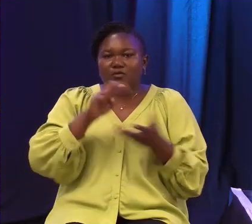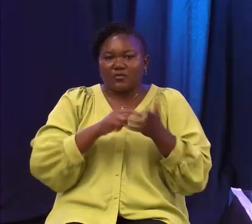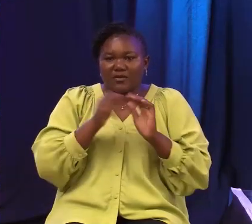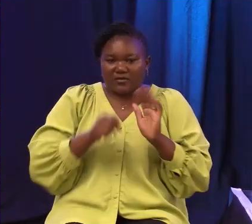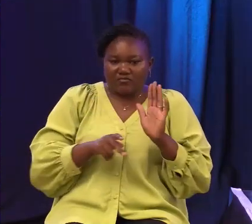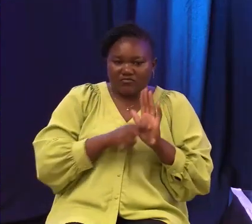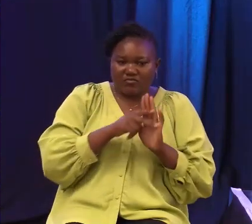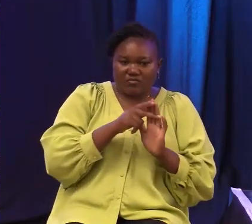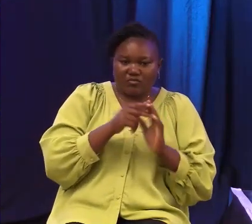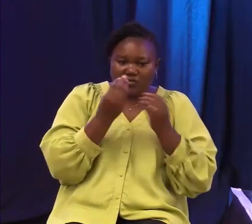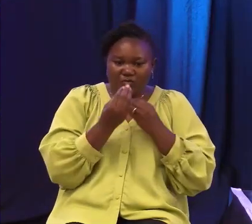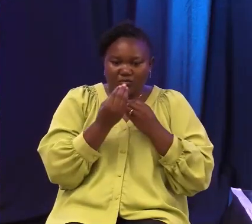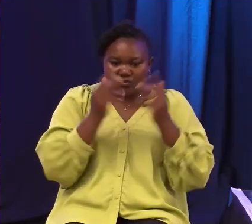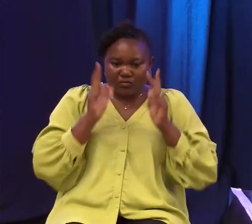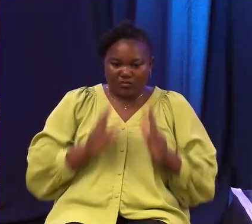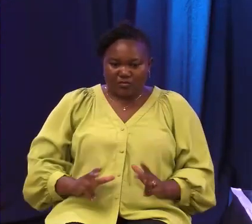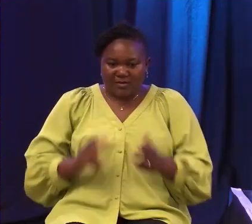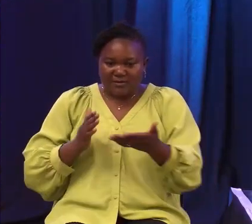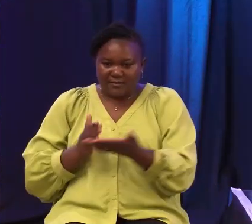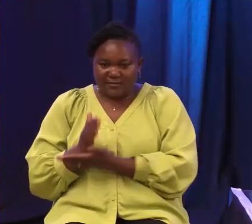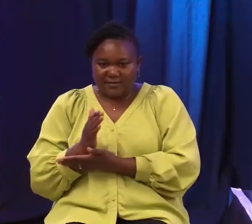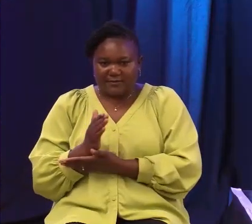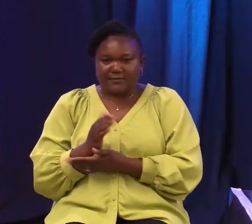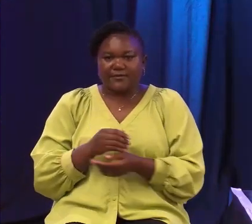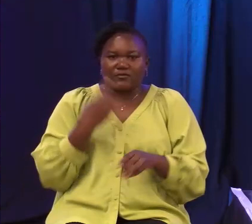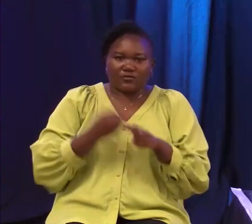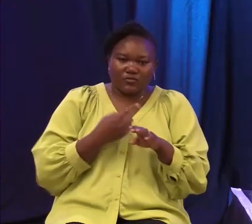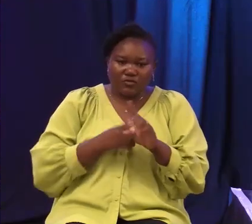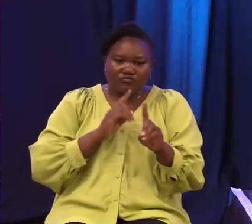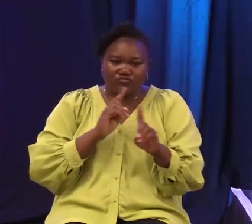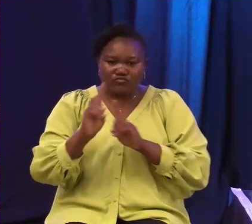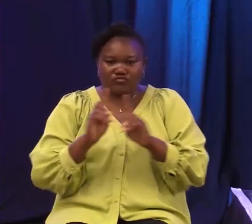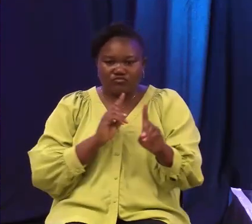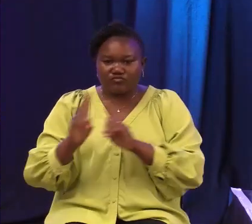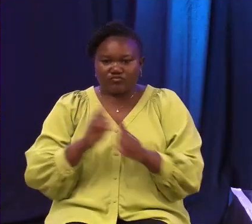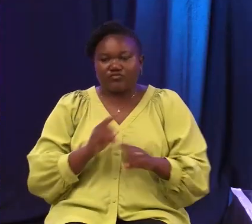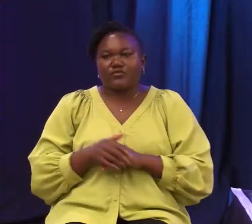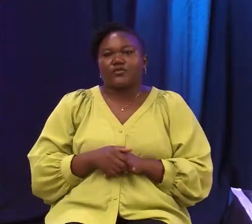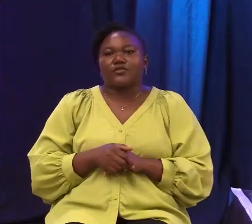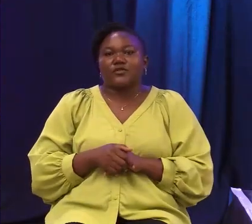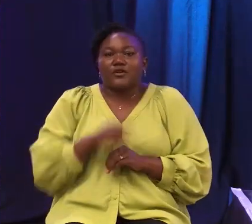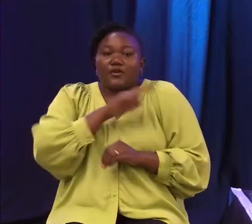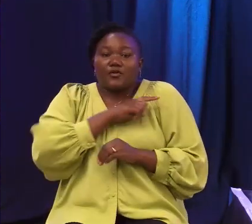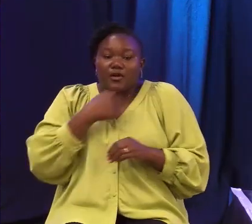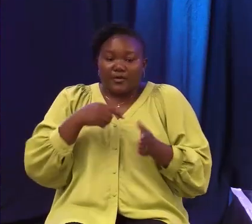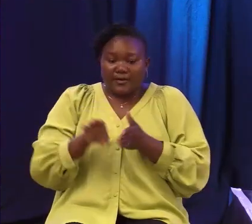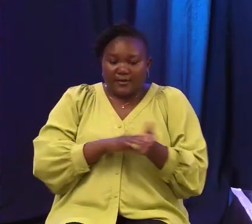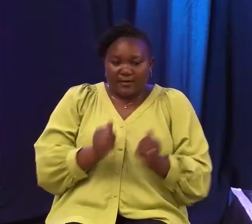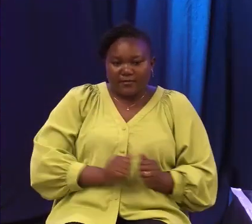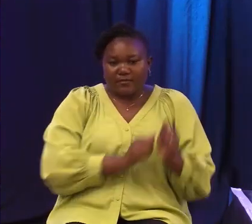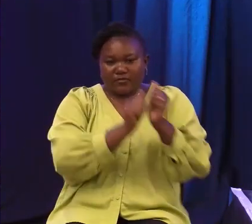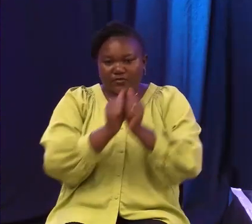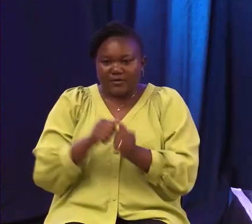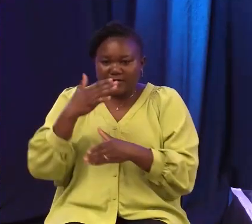of human rights, rule of law, and dialogues. It is for this reason that we came together with our